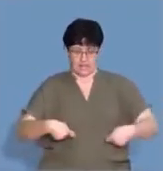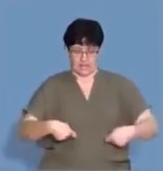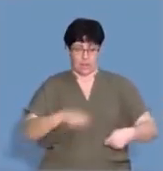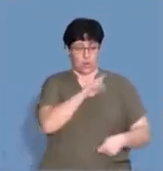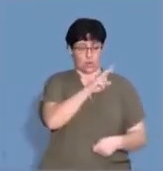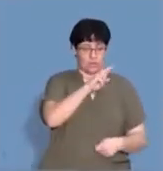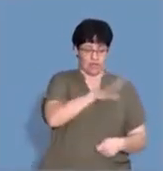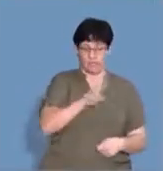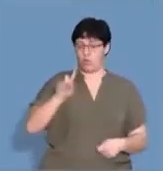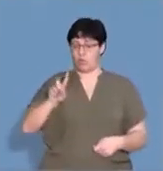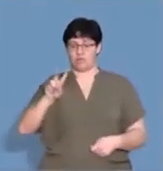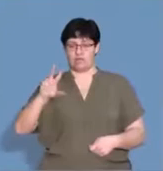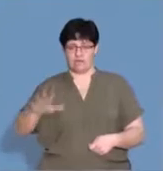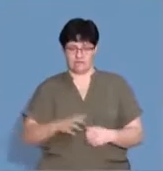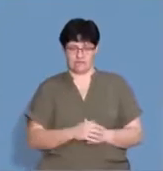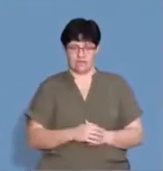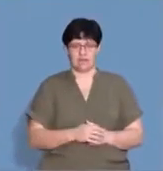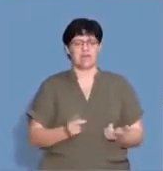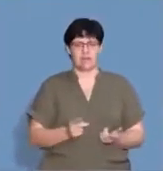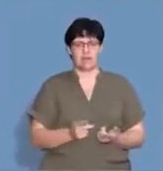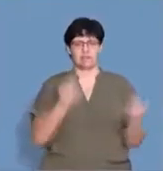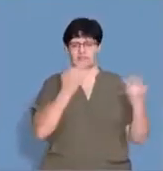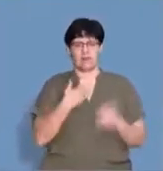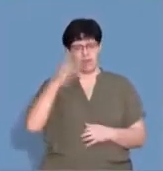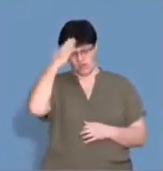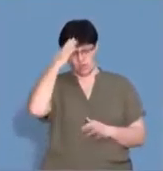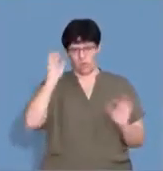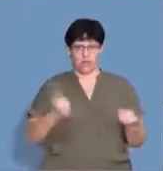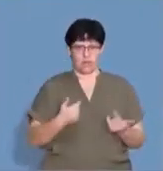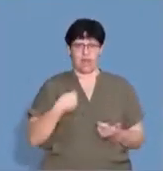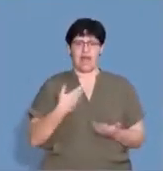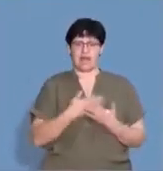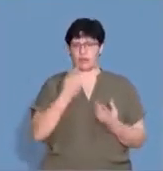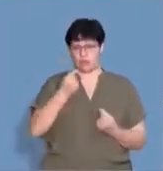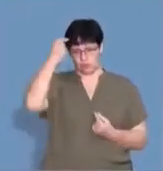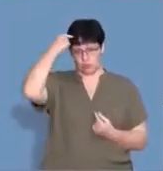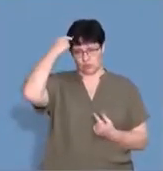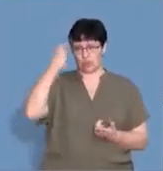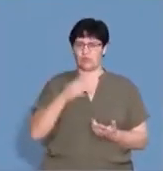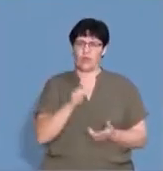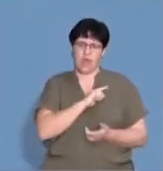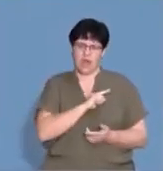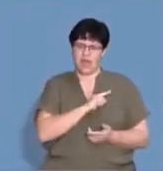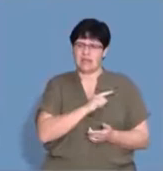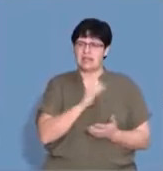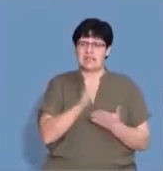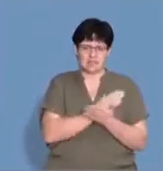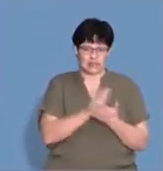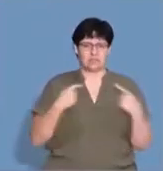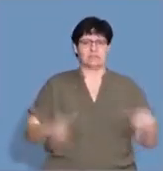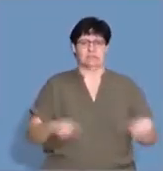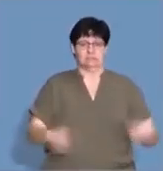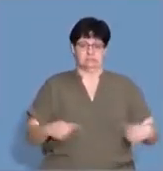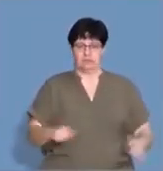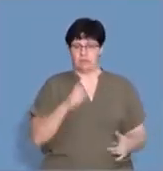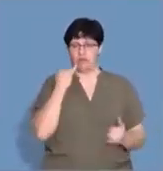Now, I often use my calculator, even when it's calculations that I know I can do in my head, just because I sometimes get